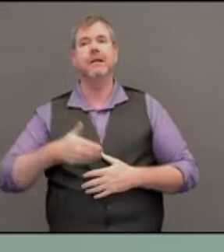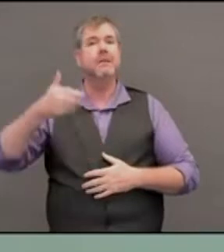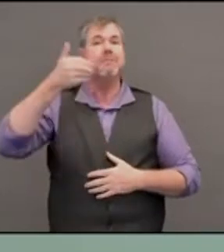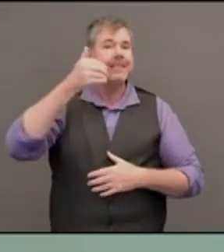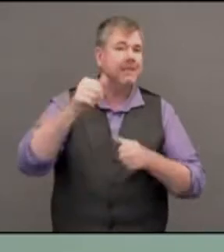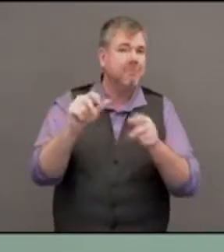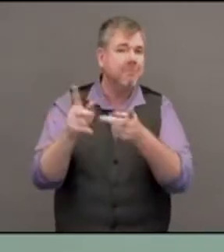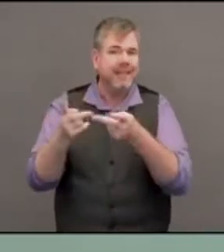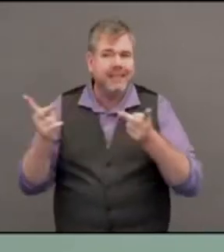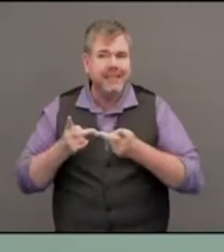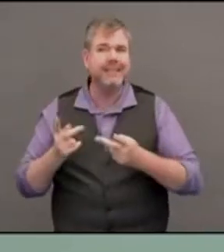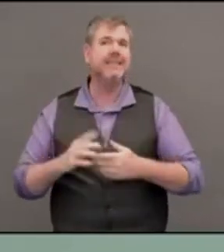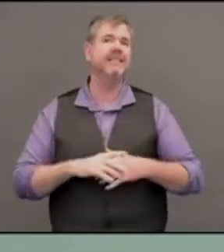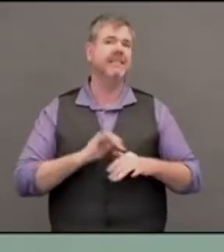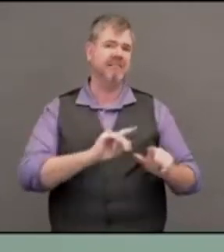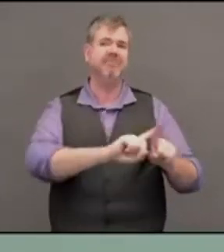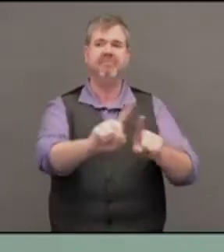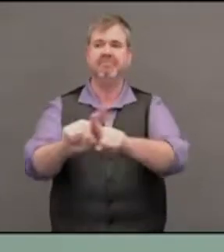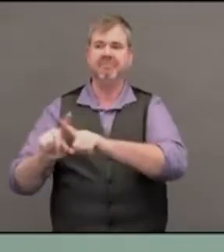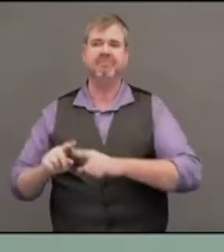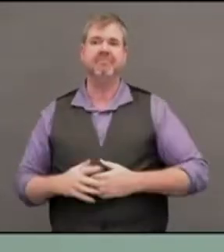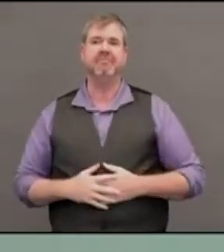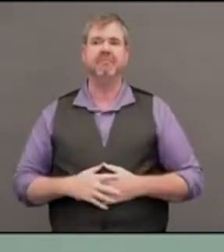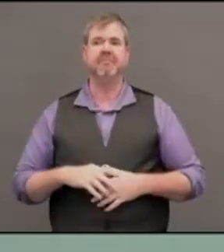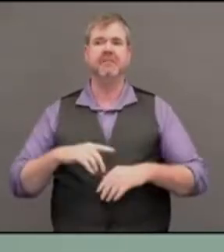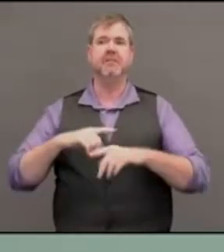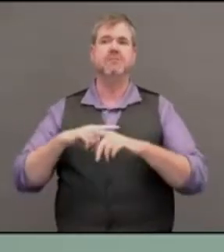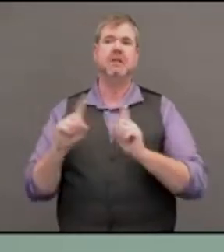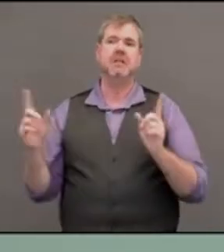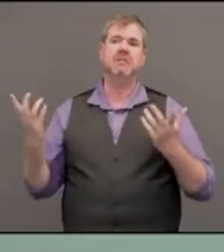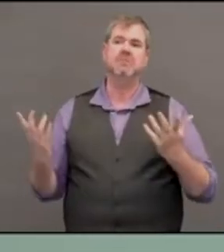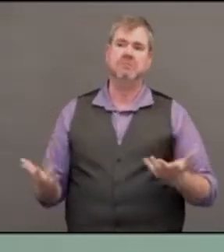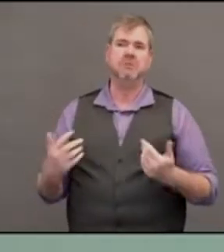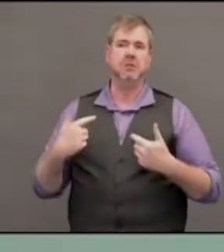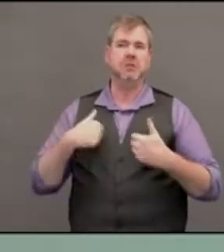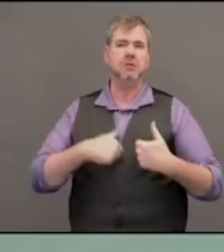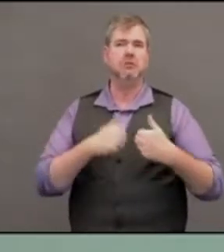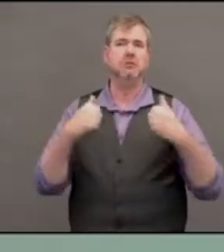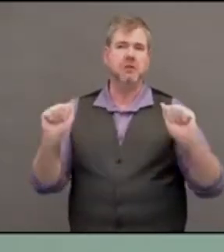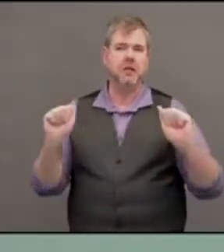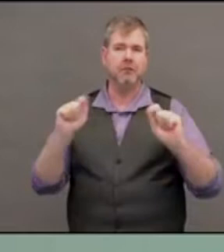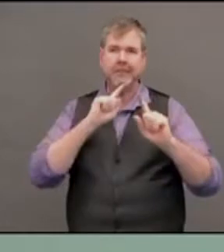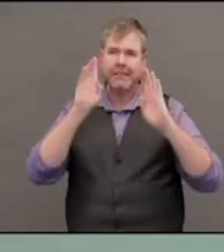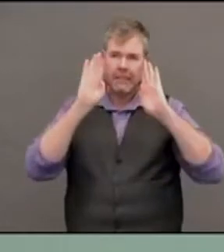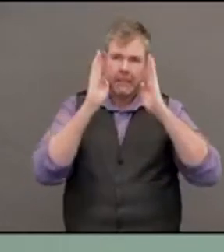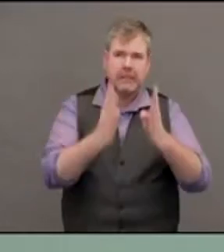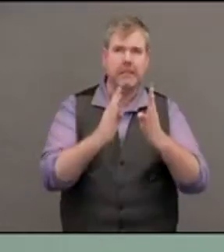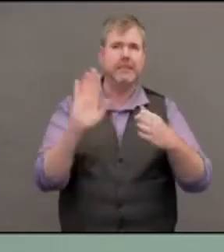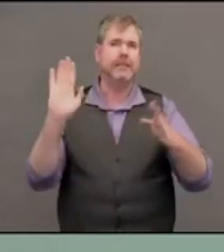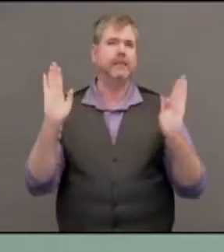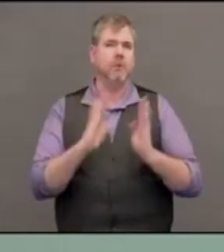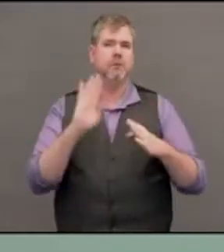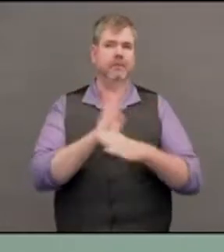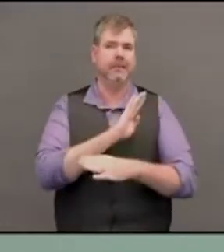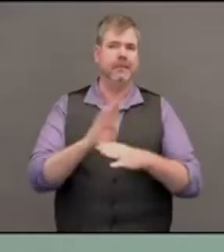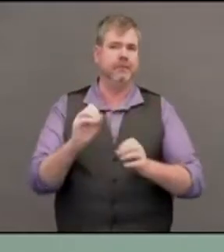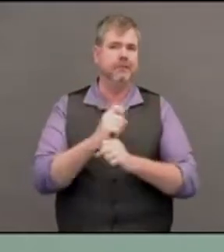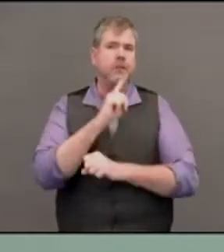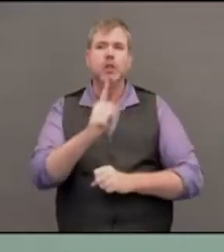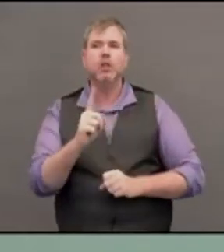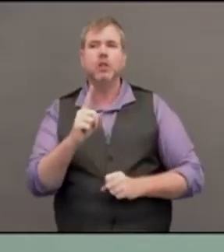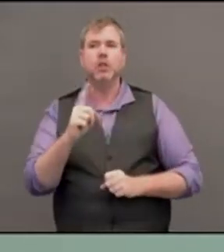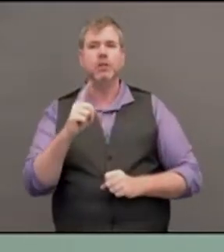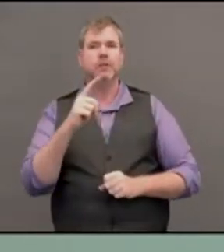places. But we try to, like I said, target small businesses to make sure that they also have the resources that bigger